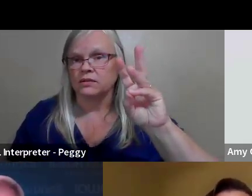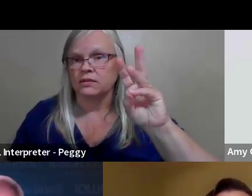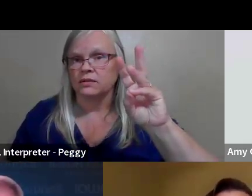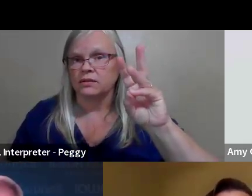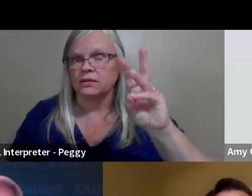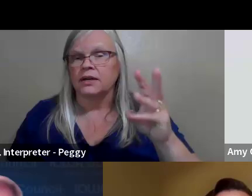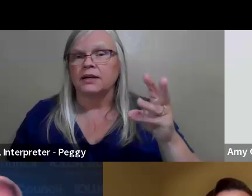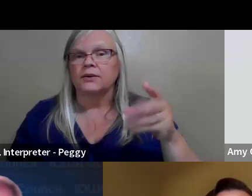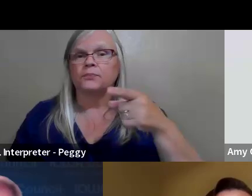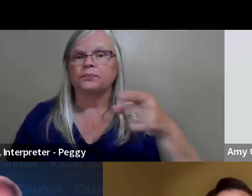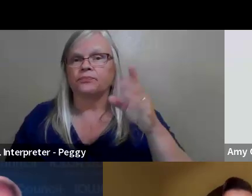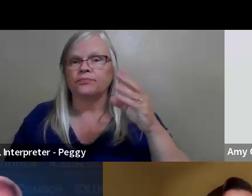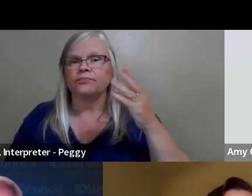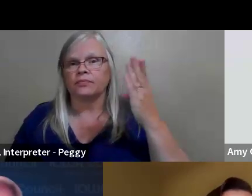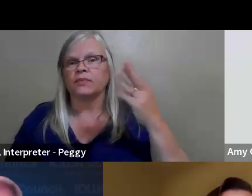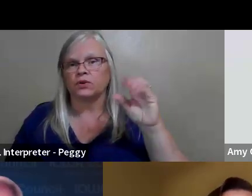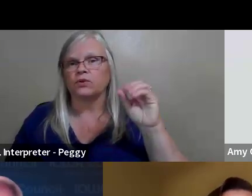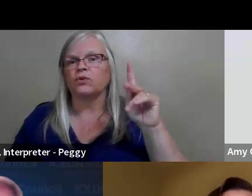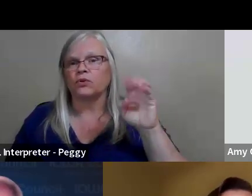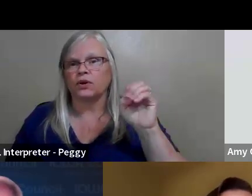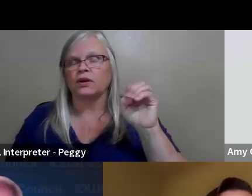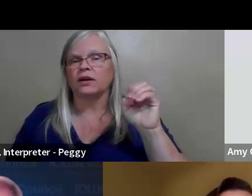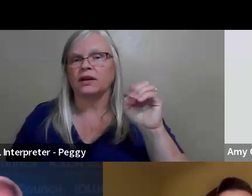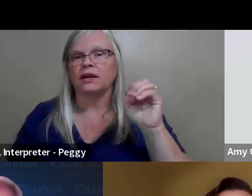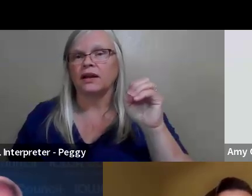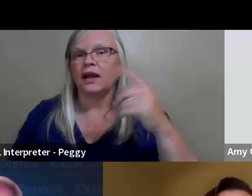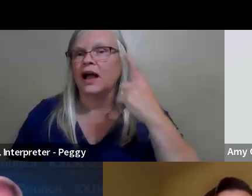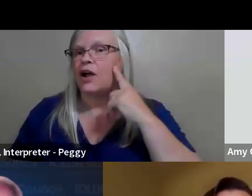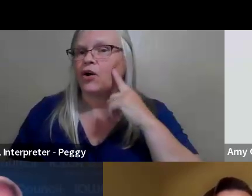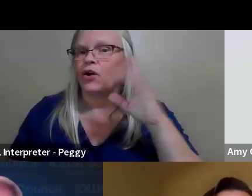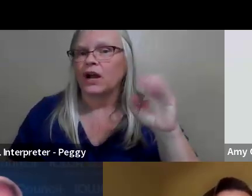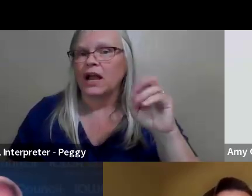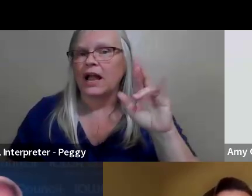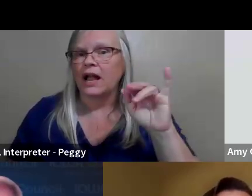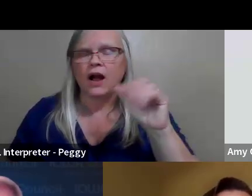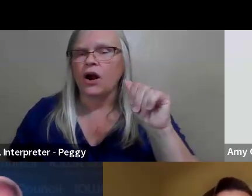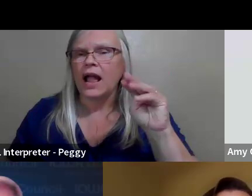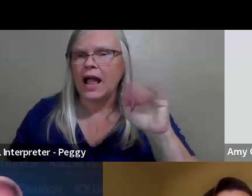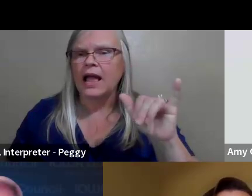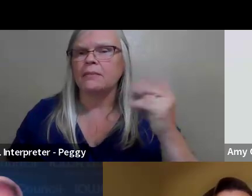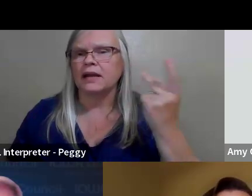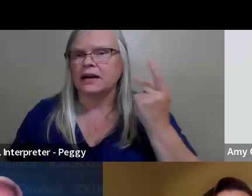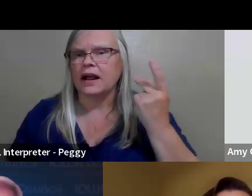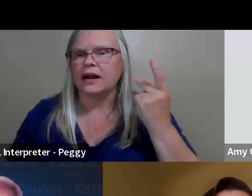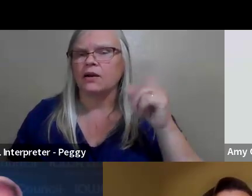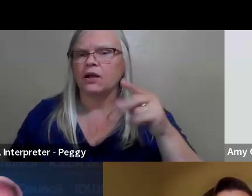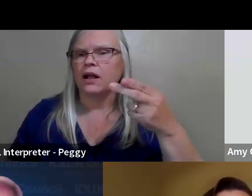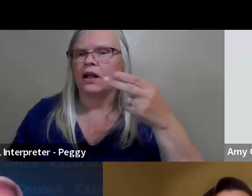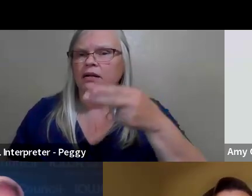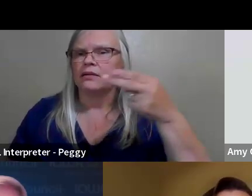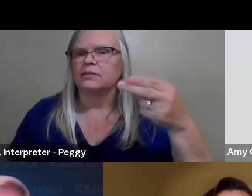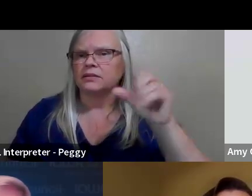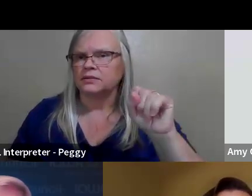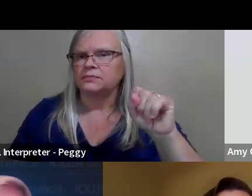Yeah. Aaron, we heard something similar to that just today. Aaron and Amy and I were on a Health and Human Services